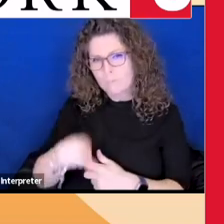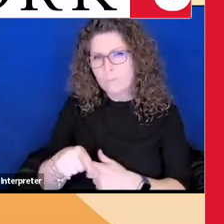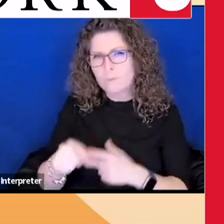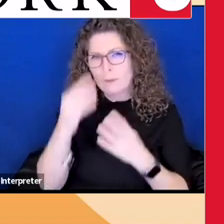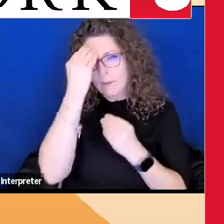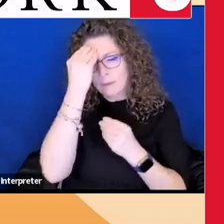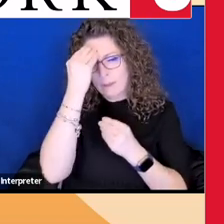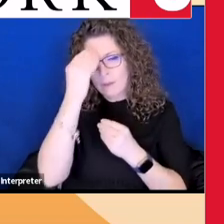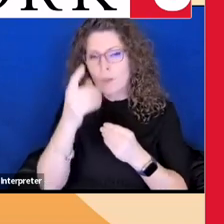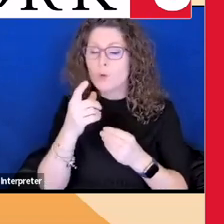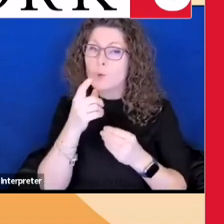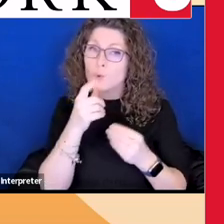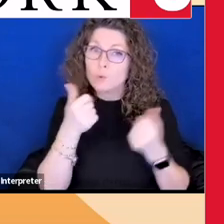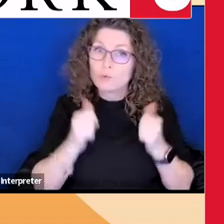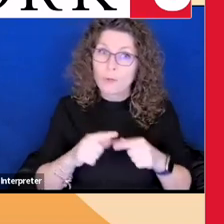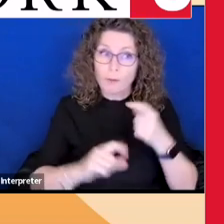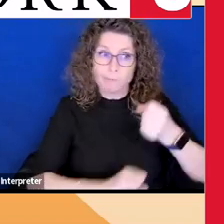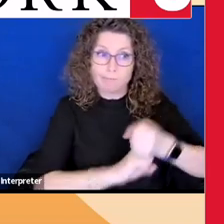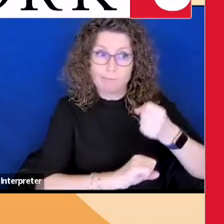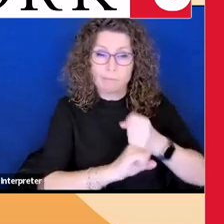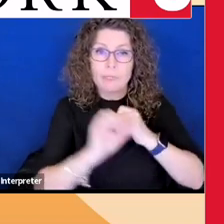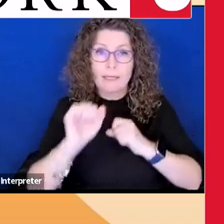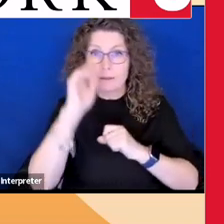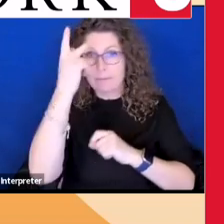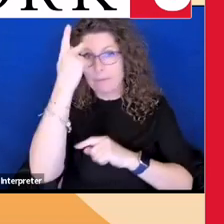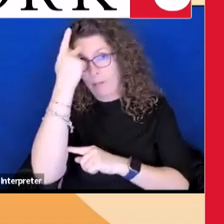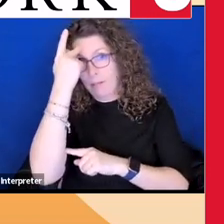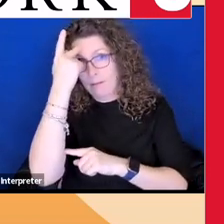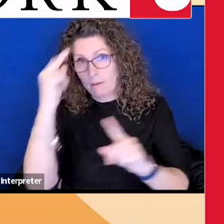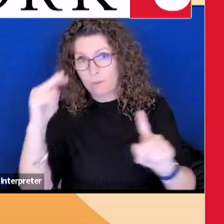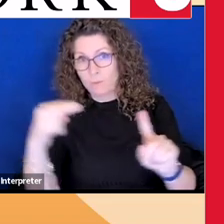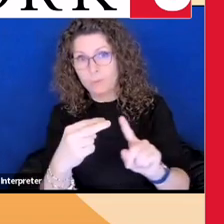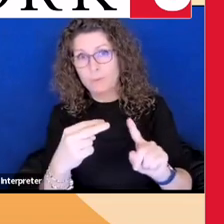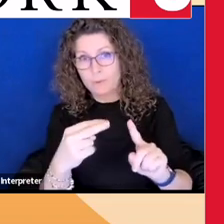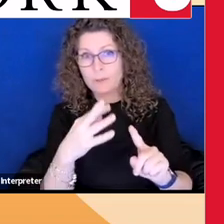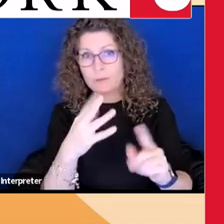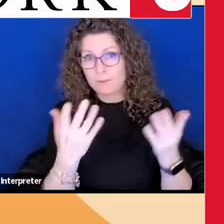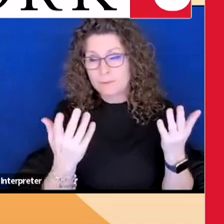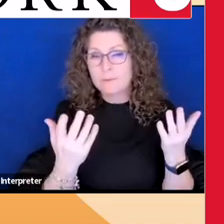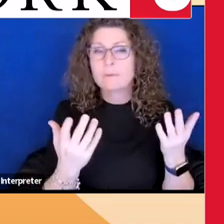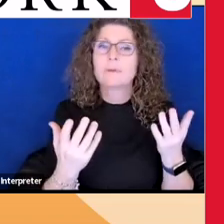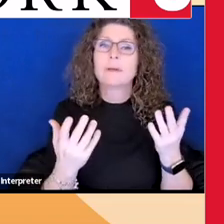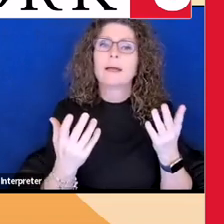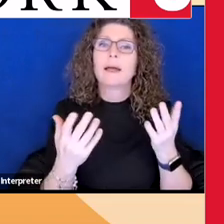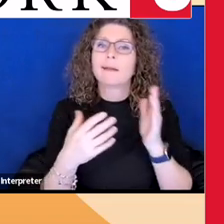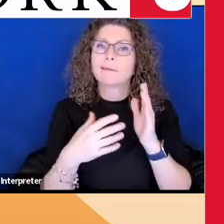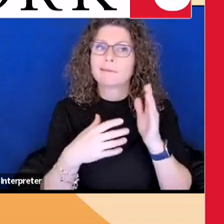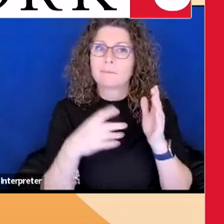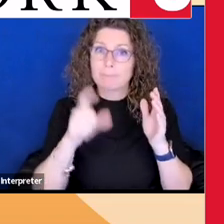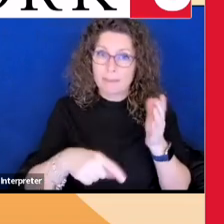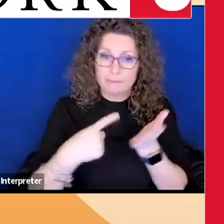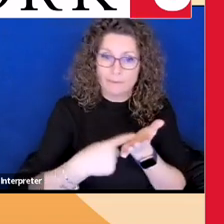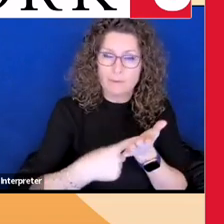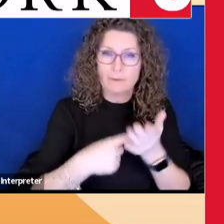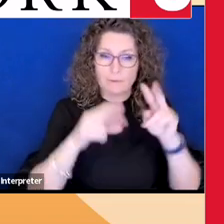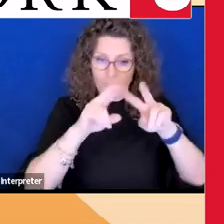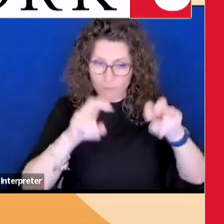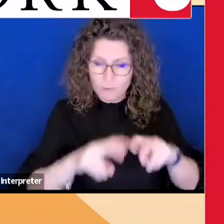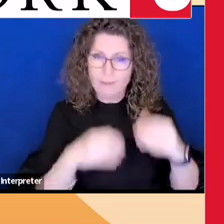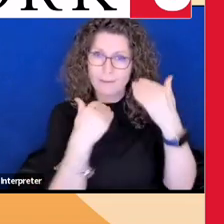invoke solidarity as a political project, pointing to the limits of possibility of solidarity itself.